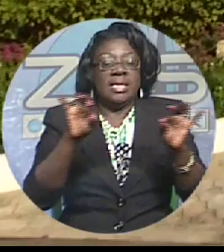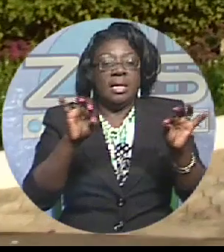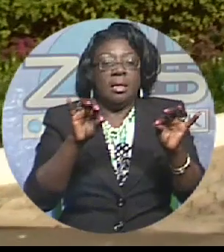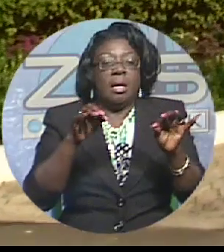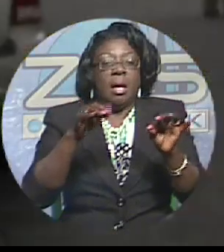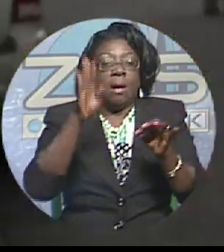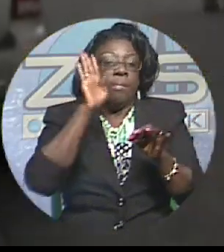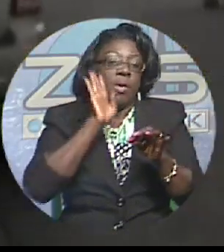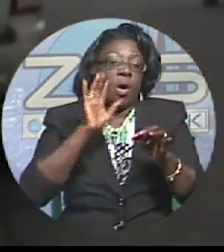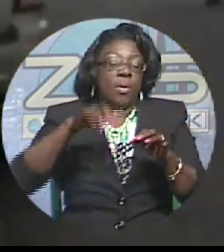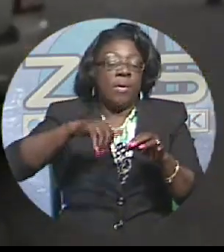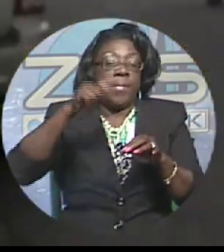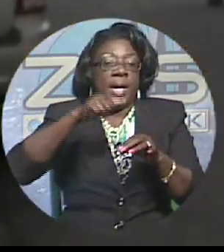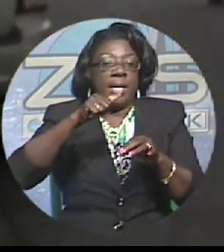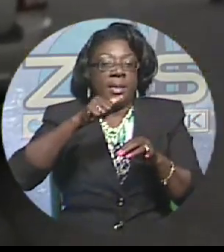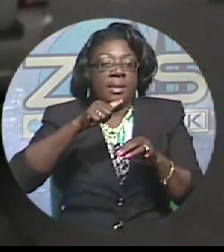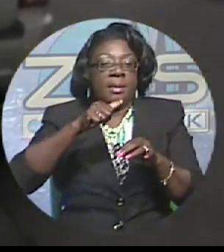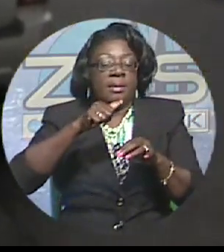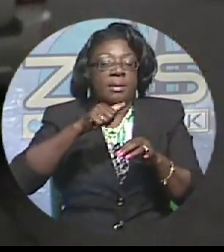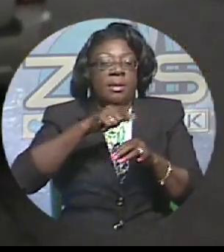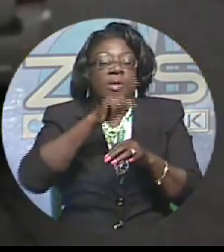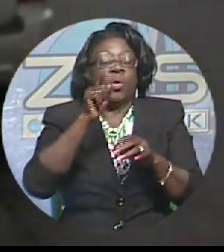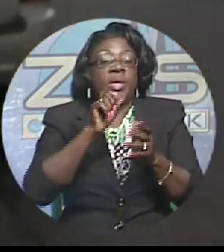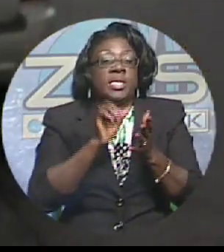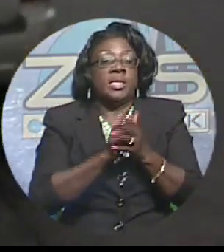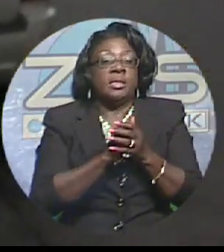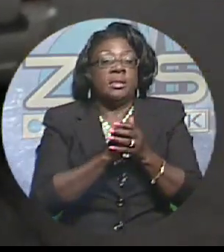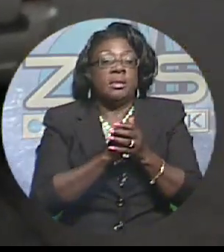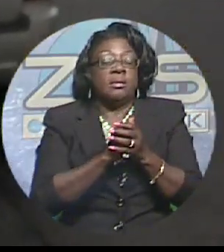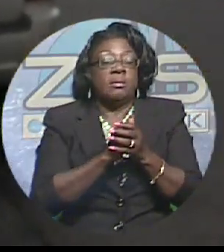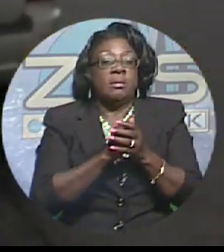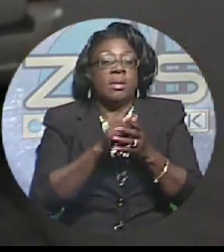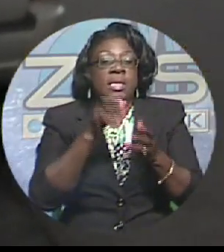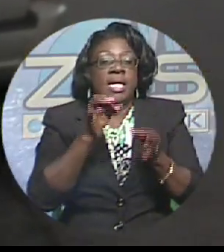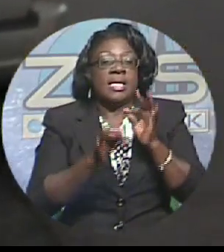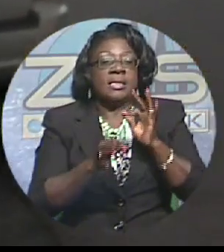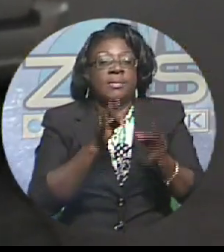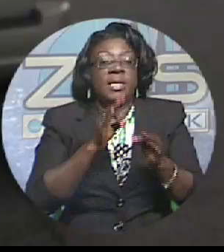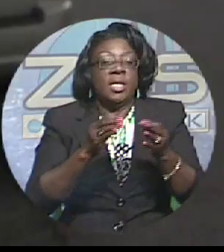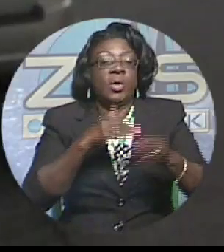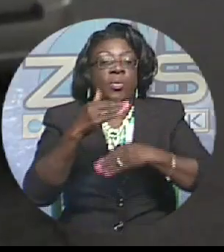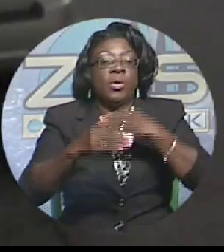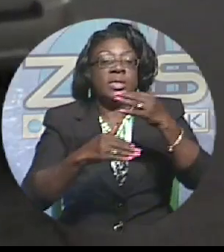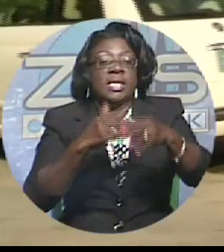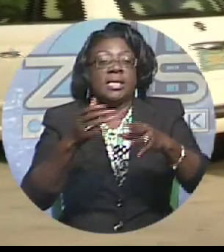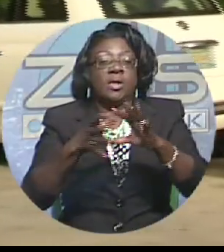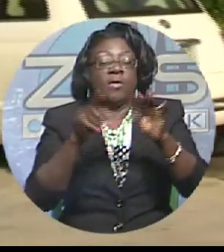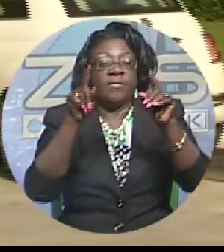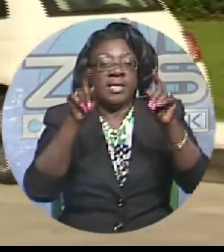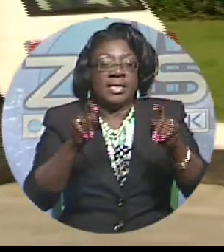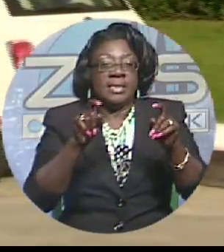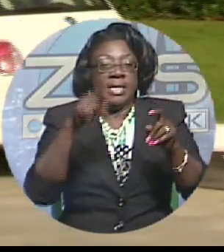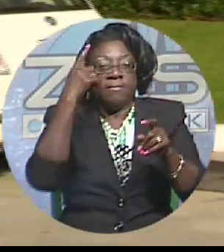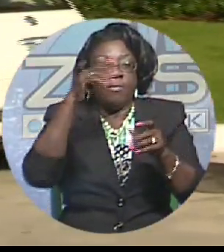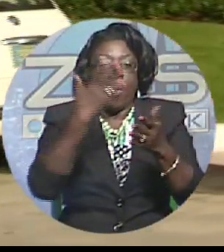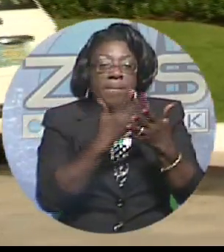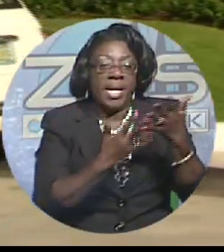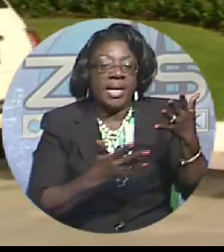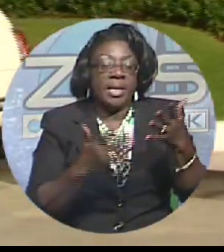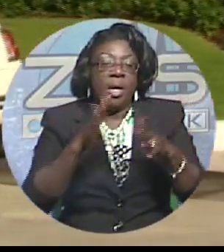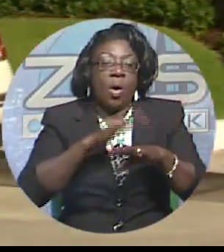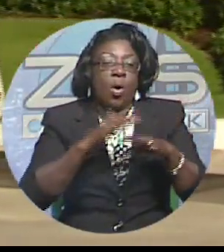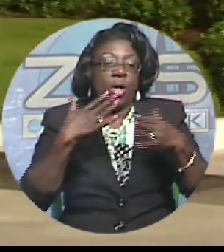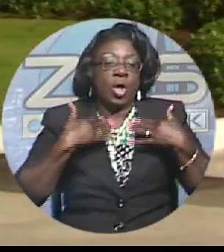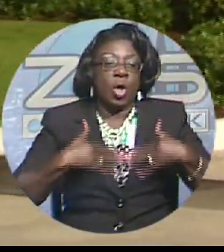bag. Following questions from prosecutor Neil Brathwaite, King explained the process of testing for blood on clothing and what